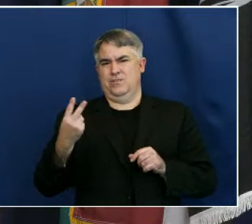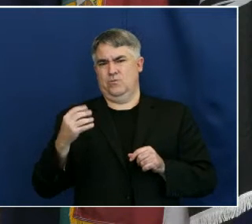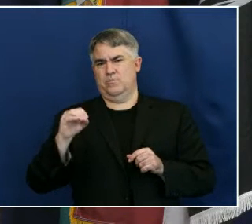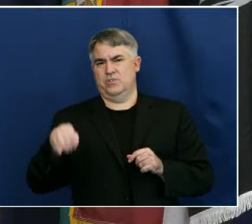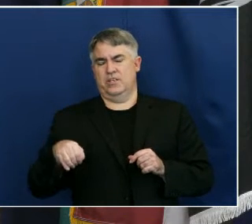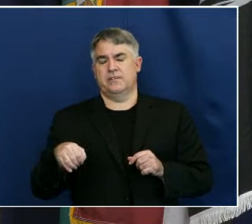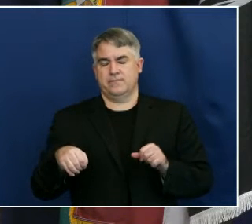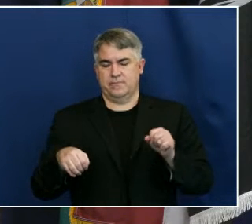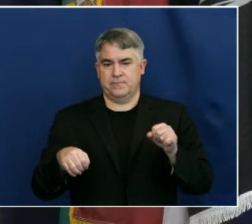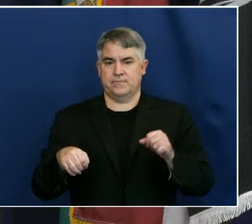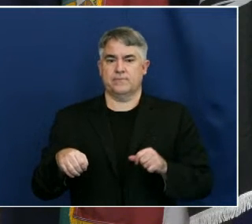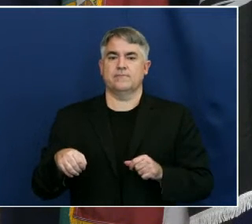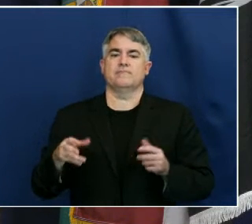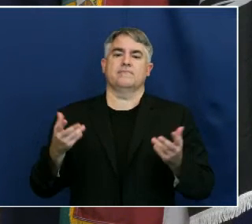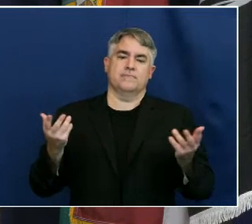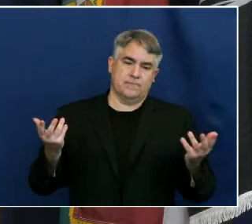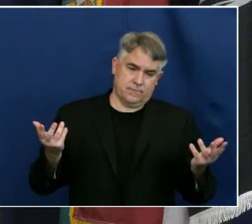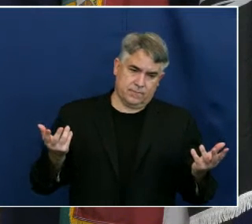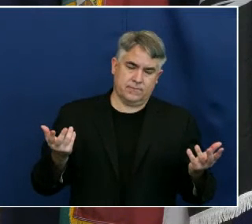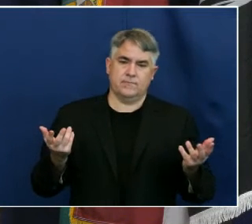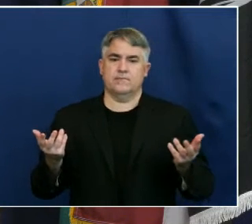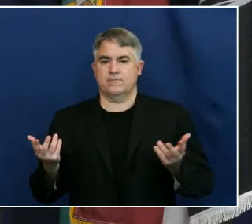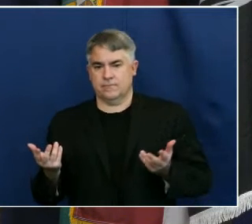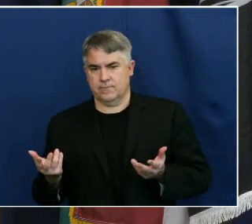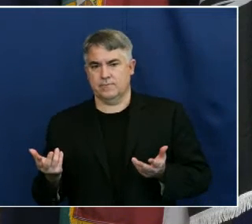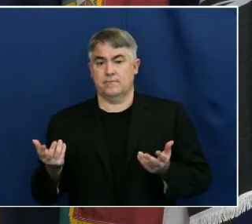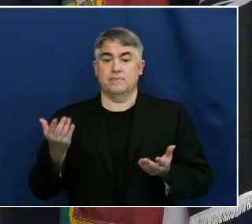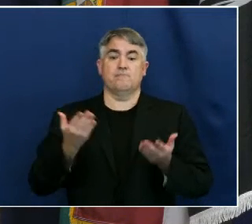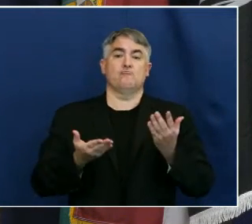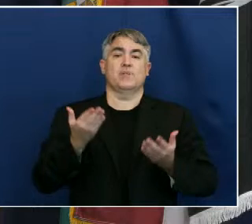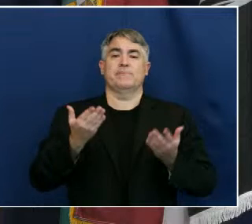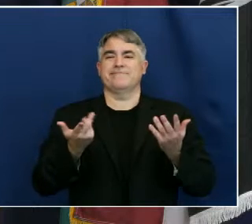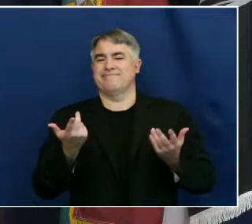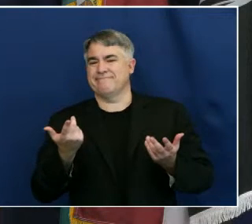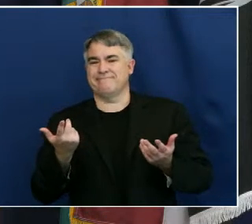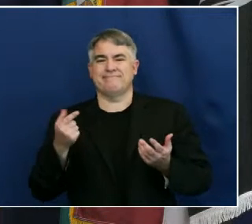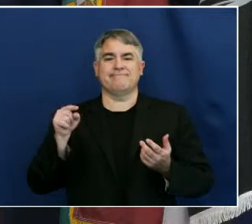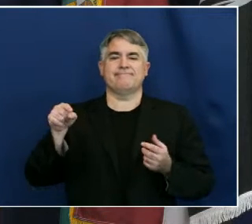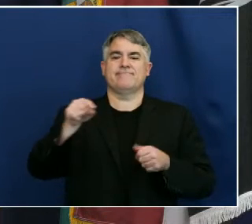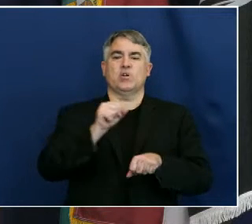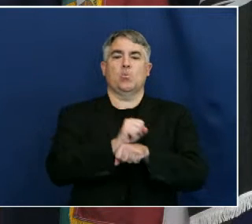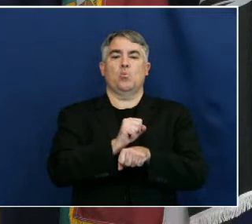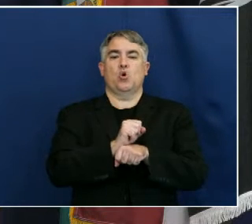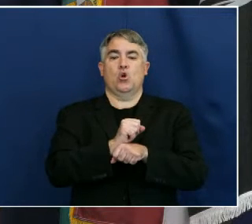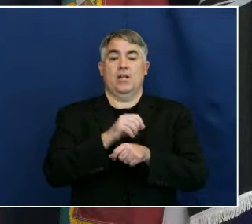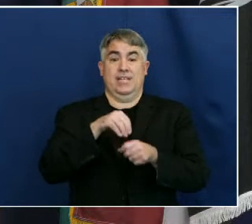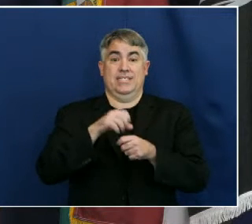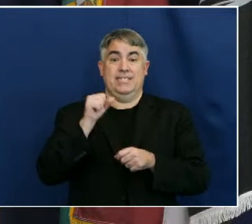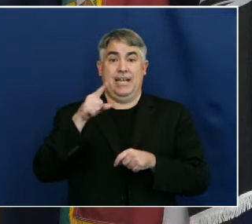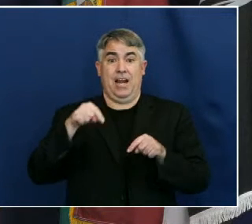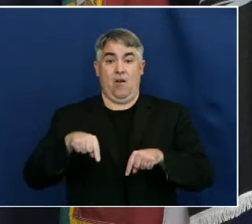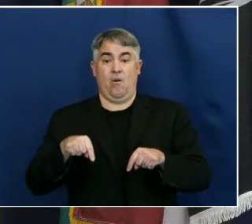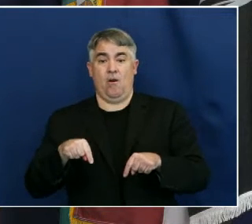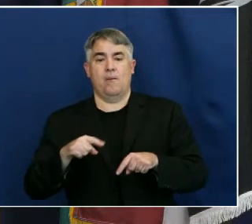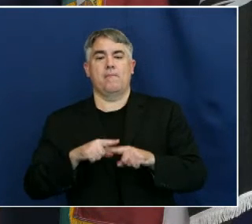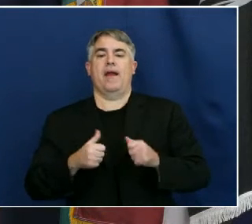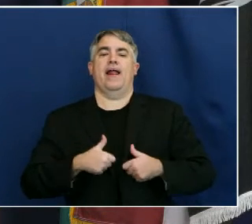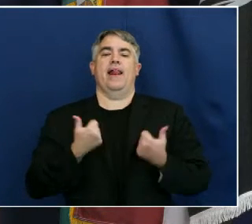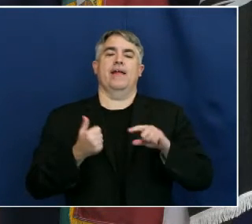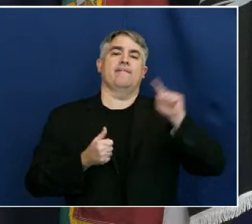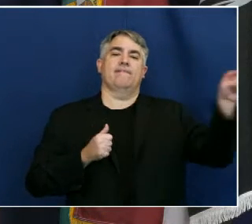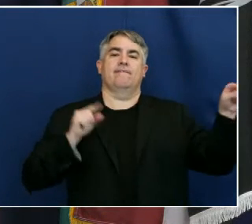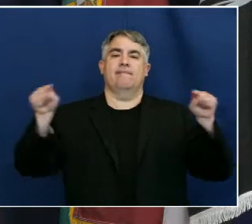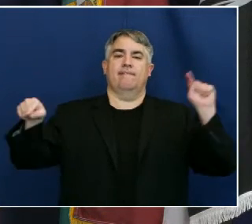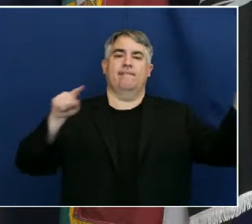have been administered, and it is most likely going to people who work in San Diego County. We have, for instance, we saw a